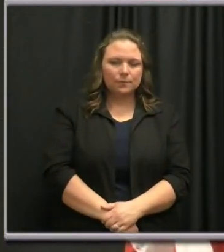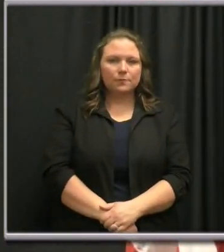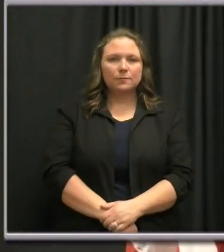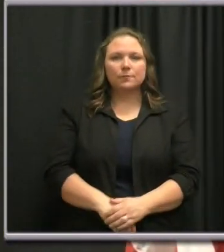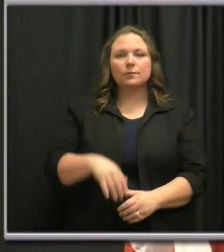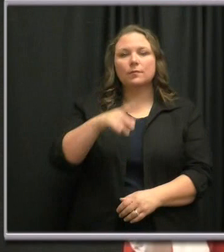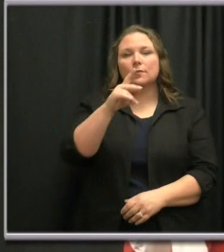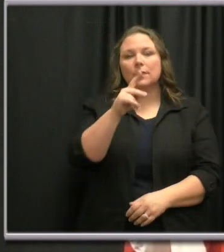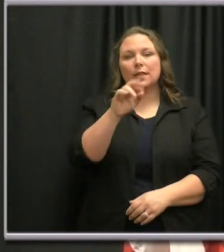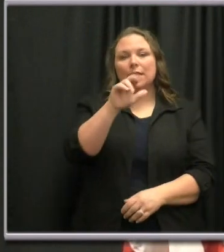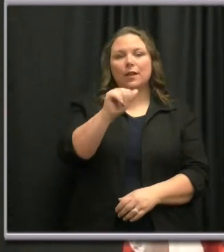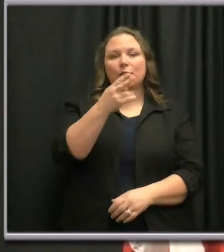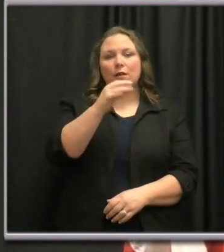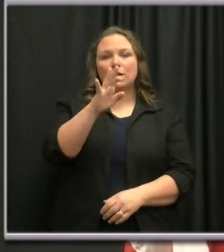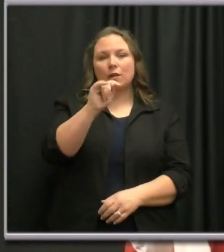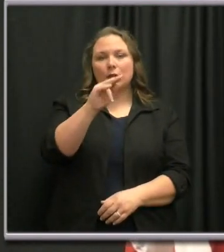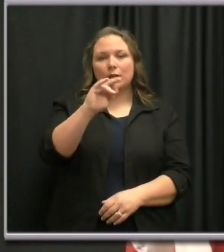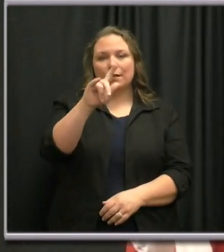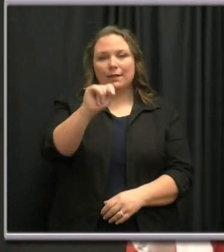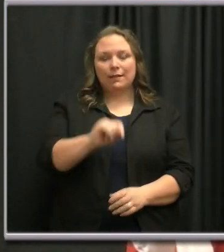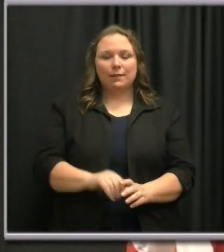Chair Hartnett.